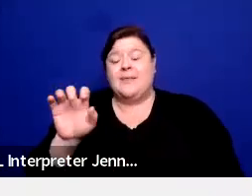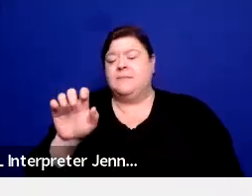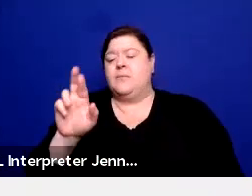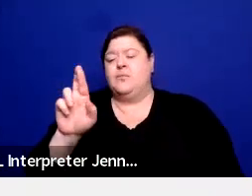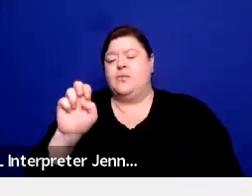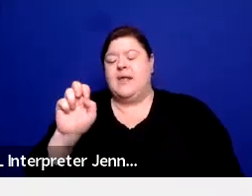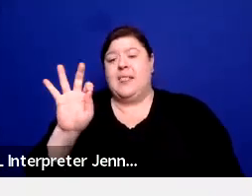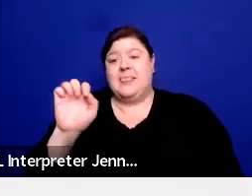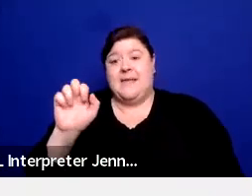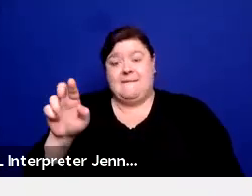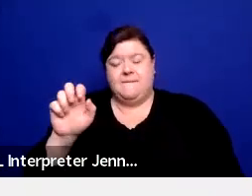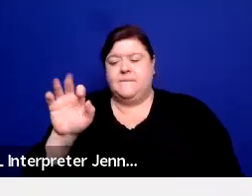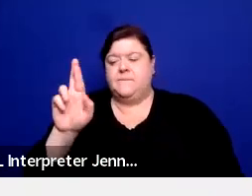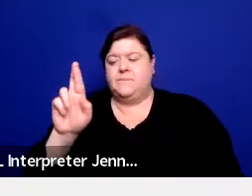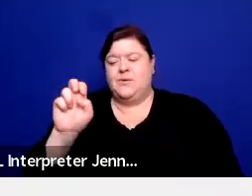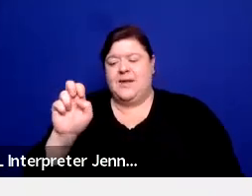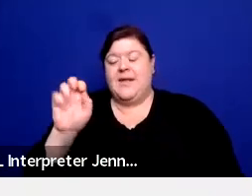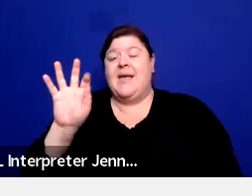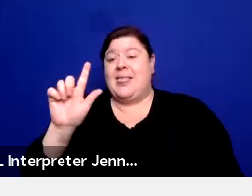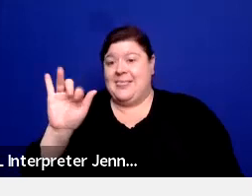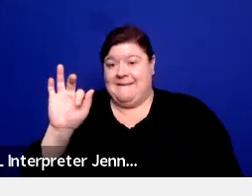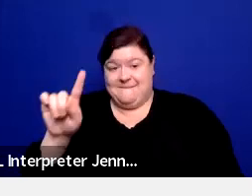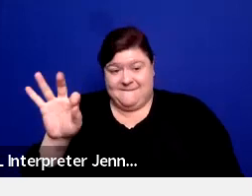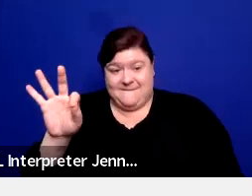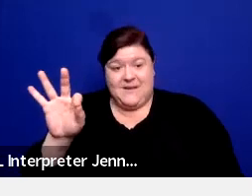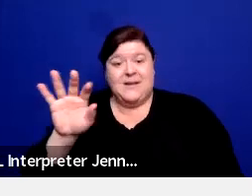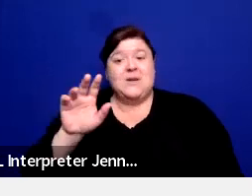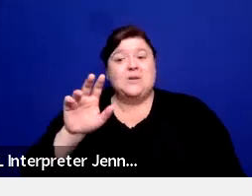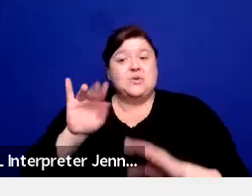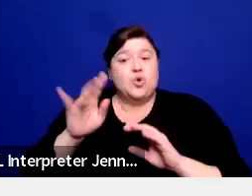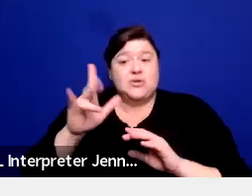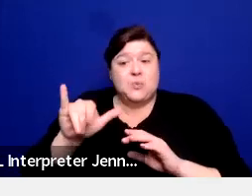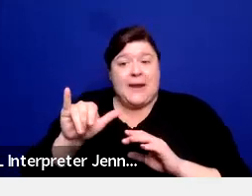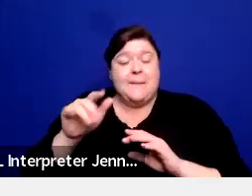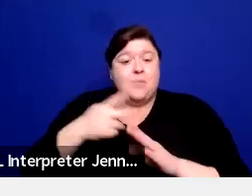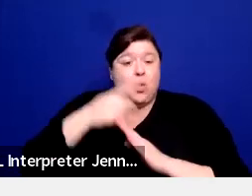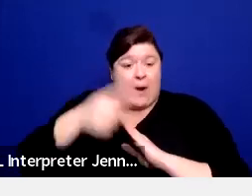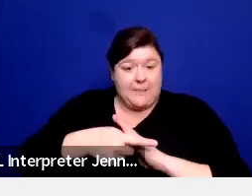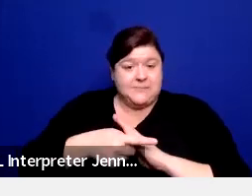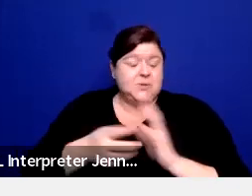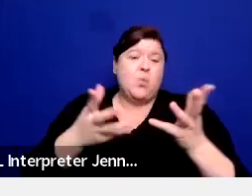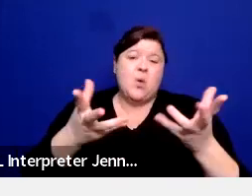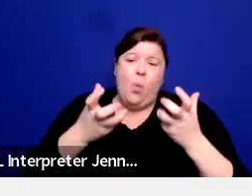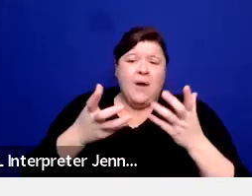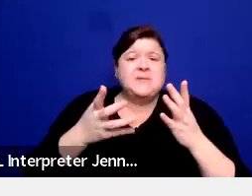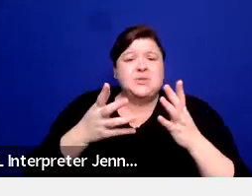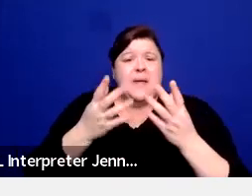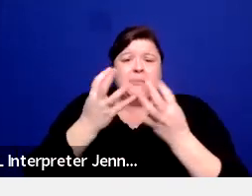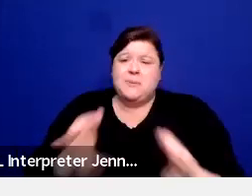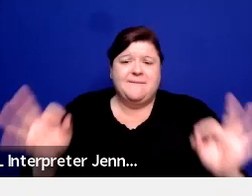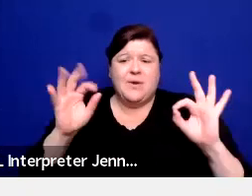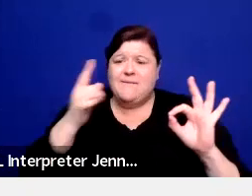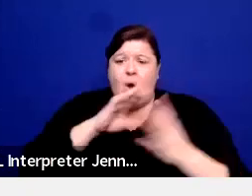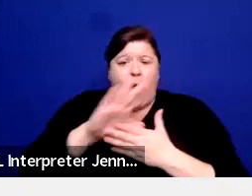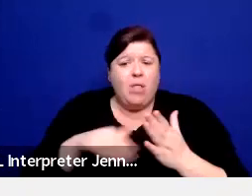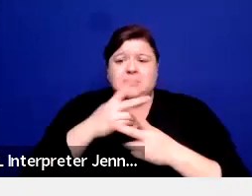kits. We'd like to get to a place where we can make testing kits available for free to all childcare providers, regardless of